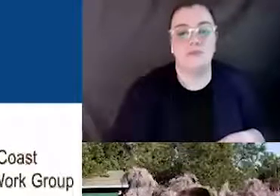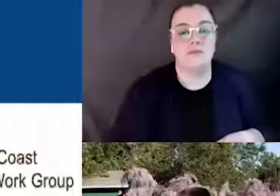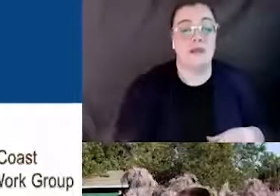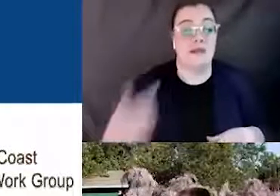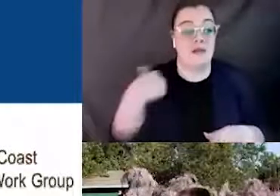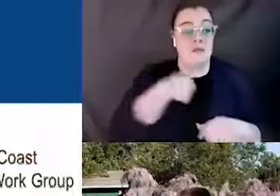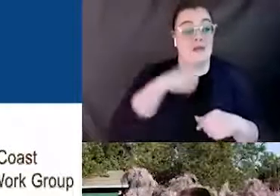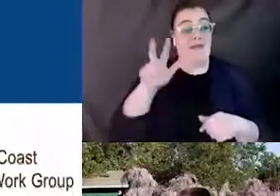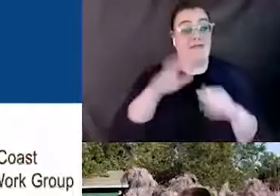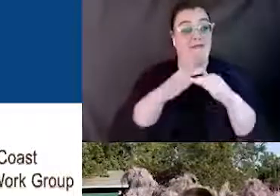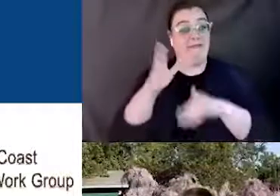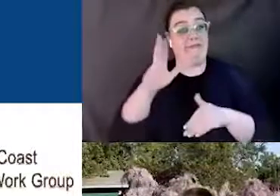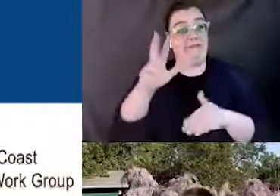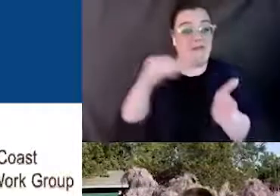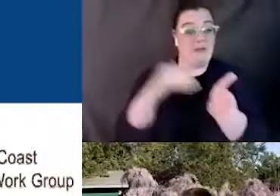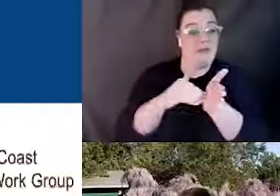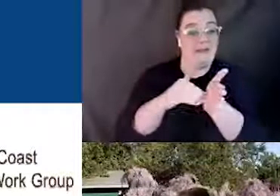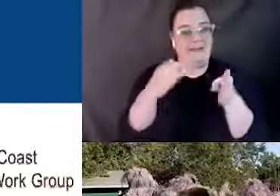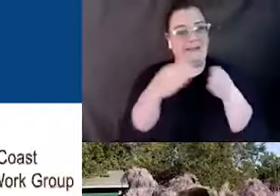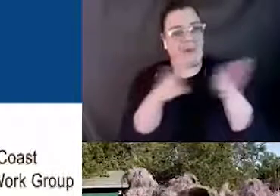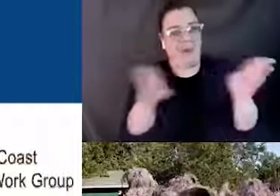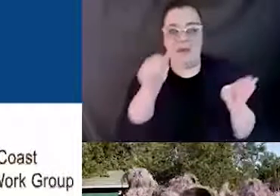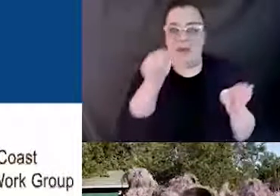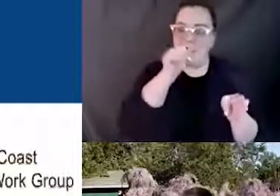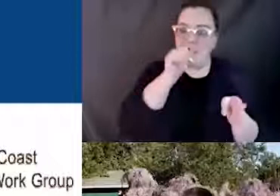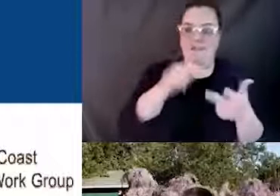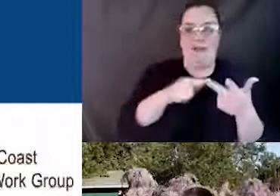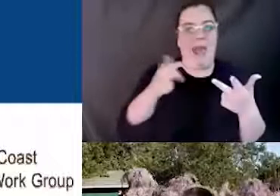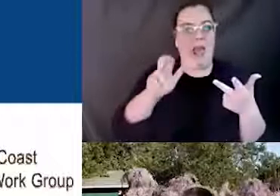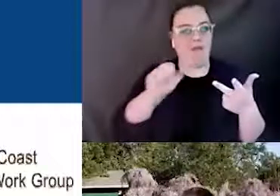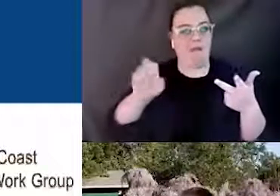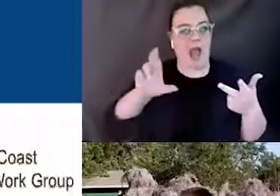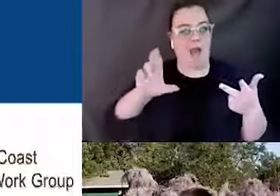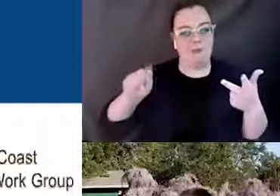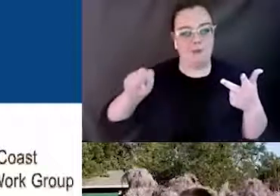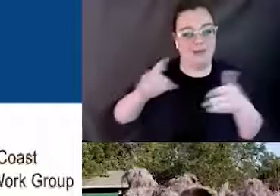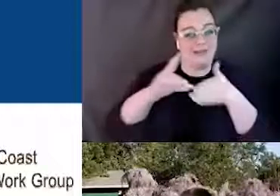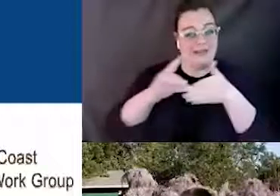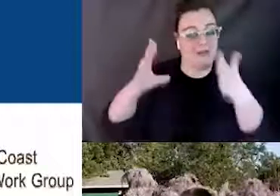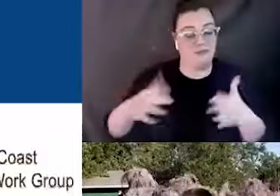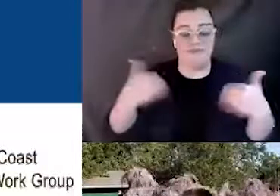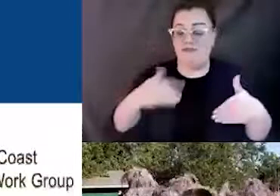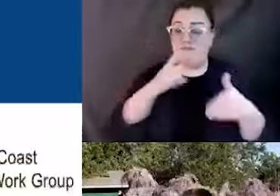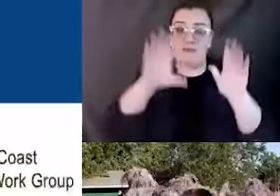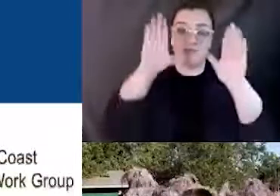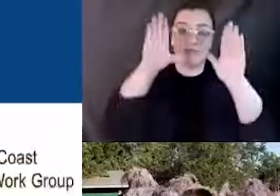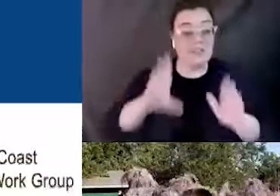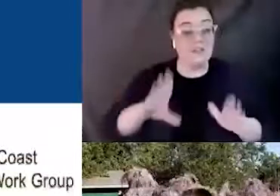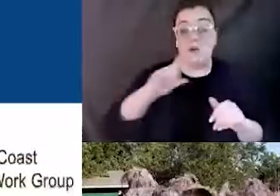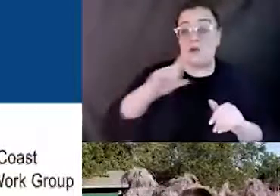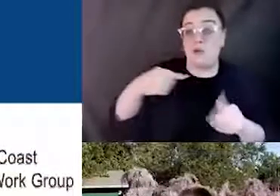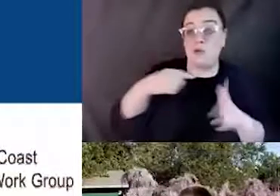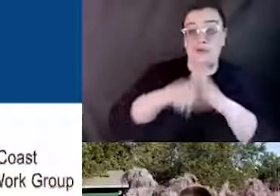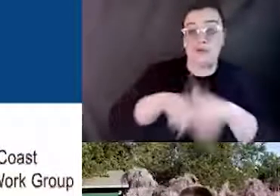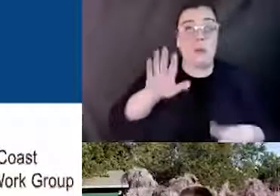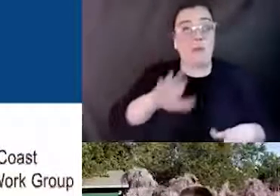from where we started, how many years ago, right? I think we're right into over a decade for the program. And so we